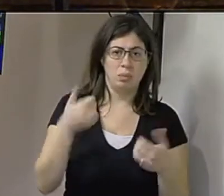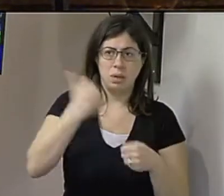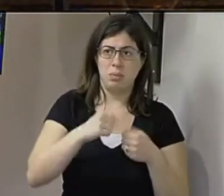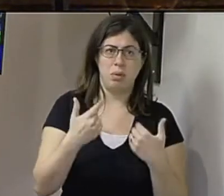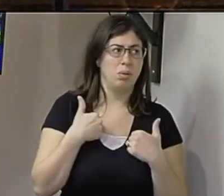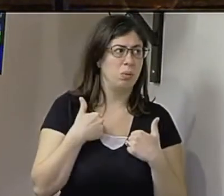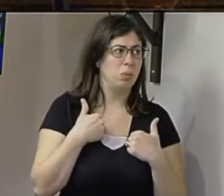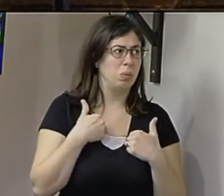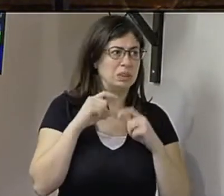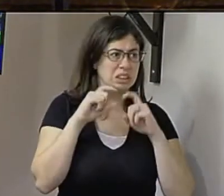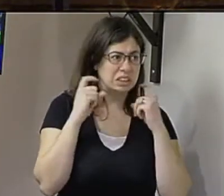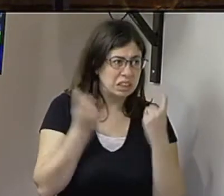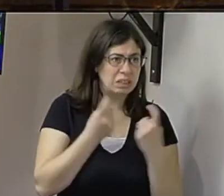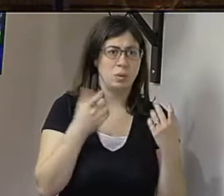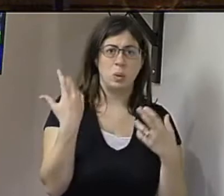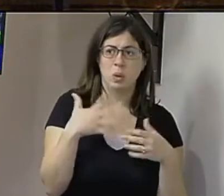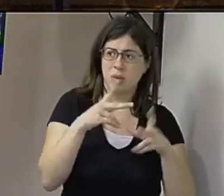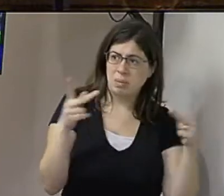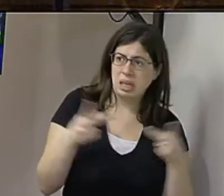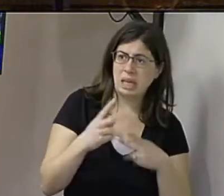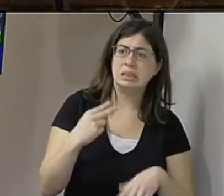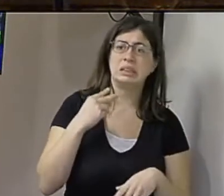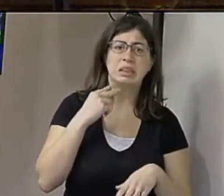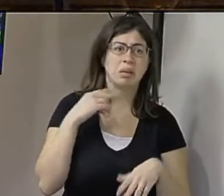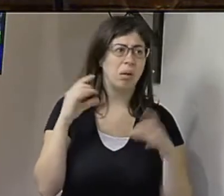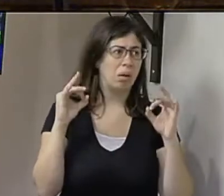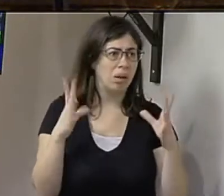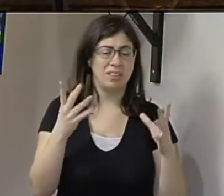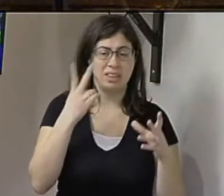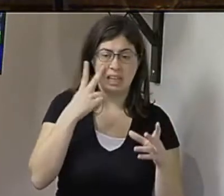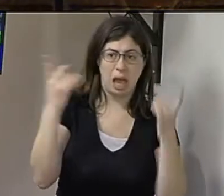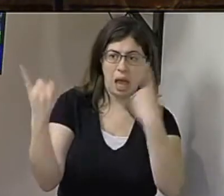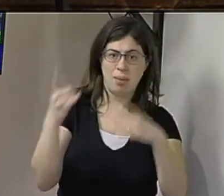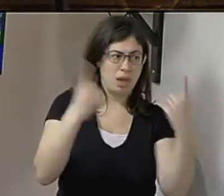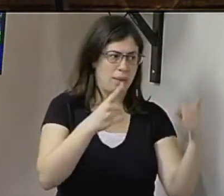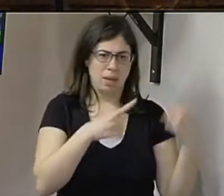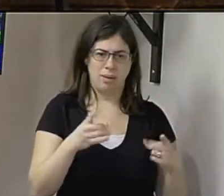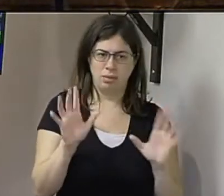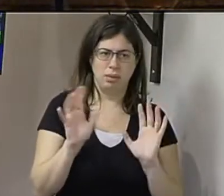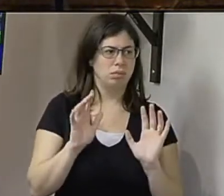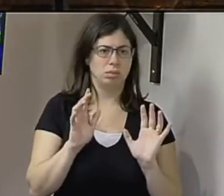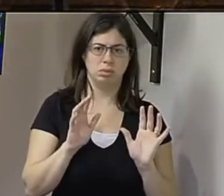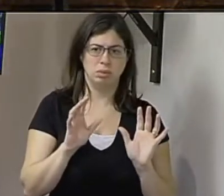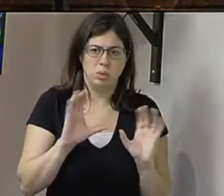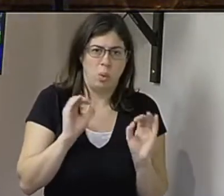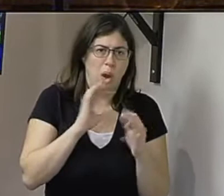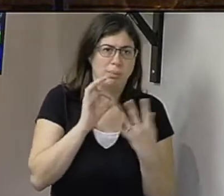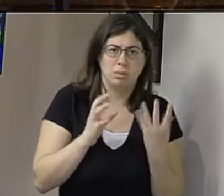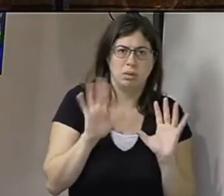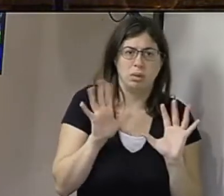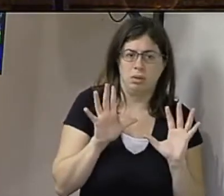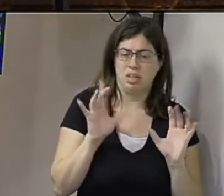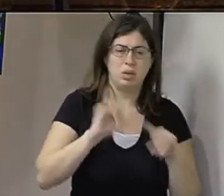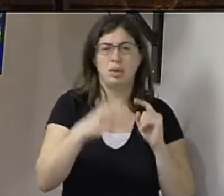dark and sinful and messed up this place that they're stuck in really is. They're seeing all these crazy things happen around them, and they're like, hey, we don't have any options, right? It's not as if you